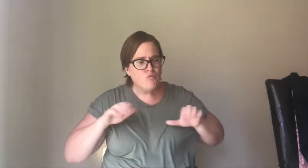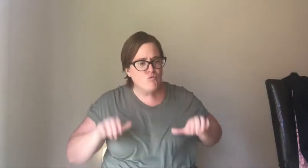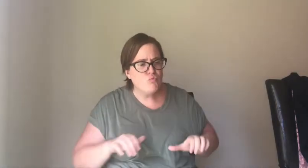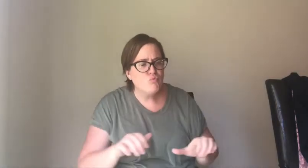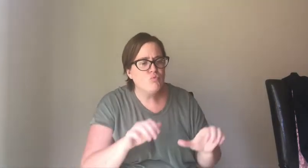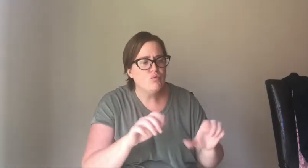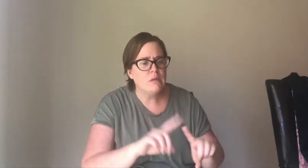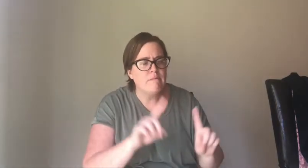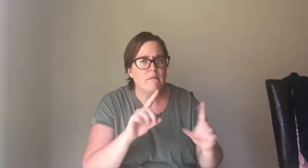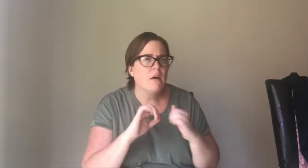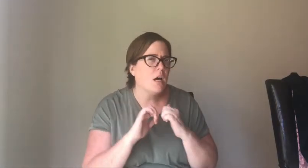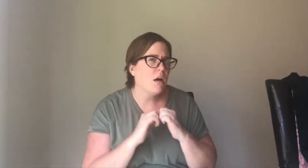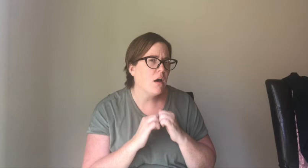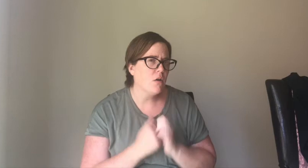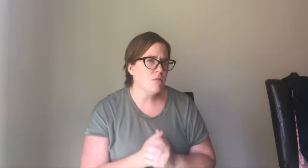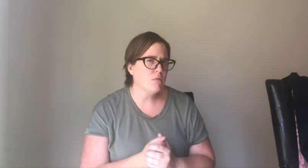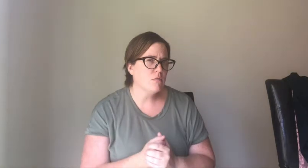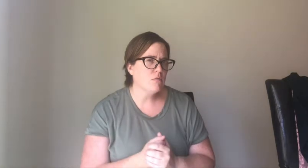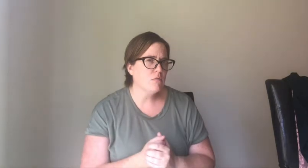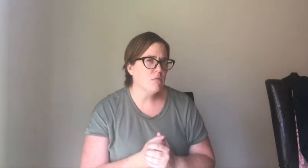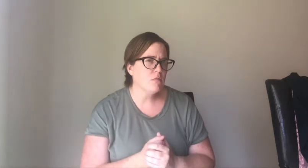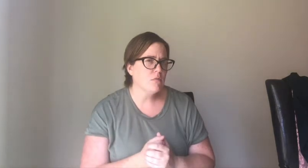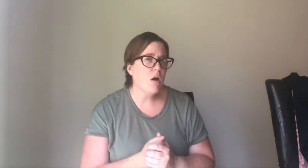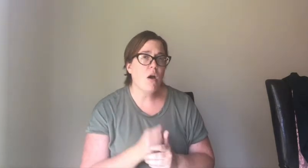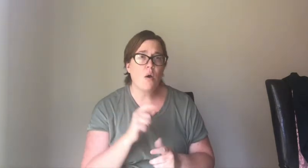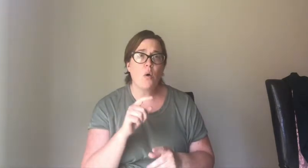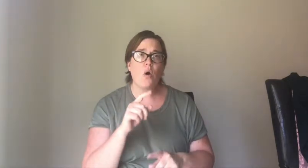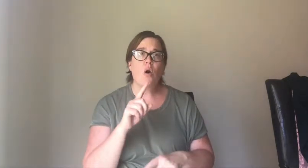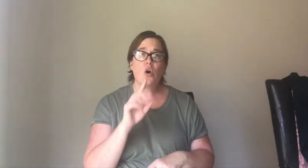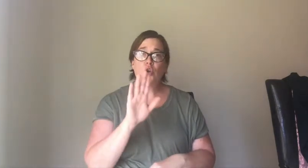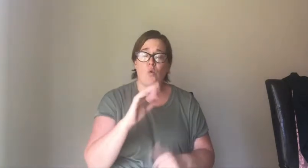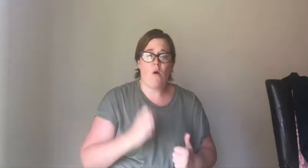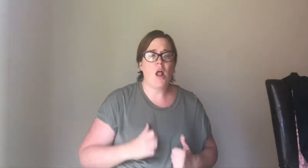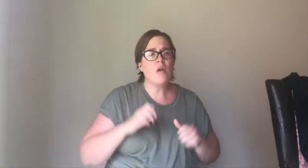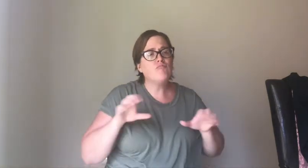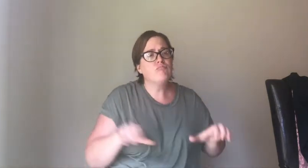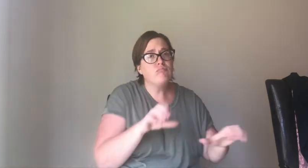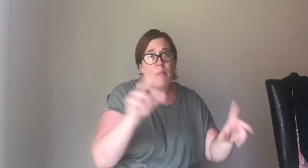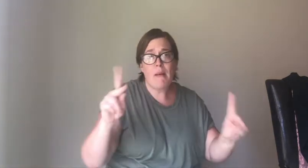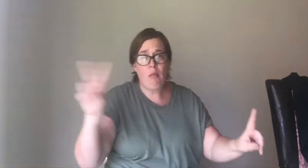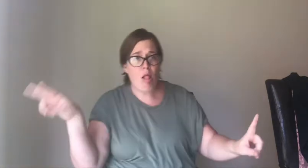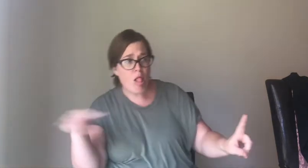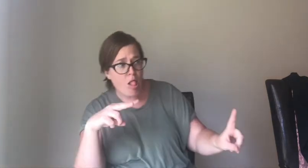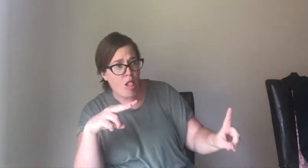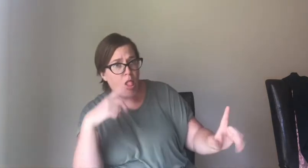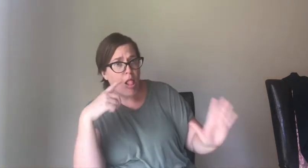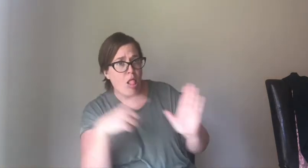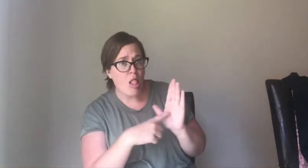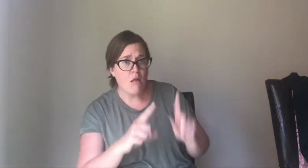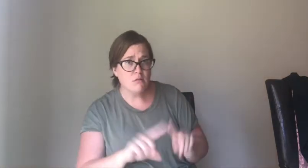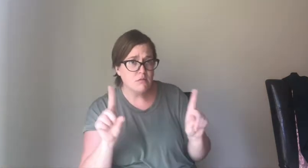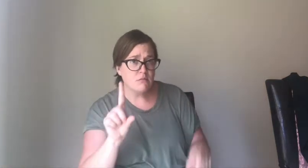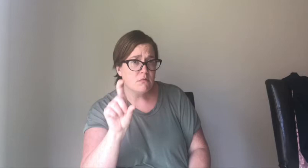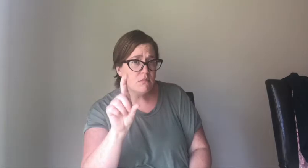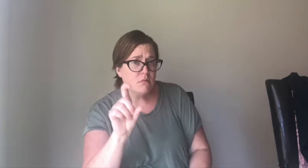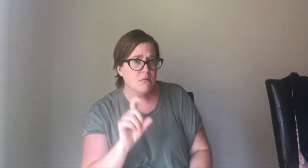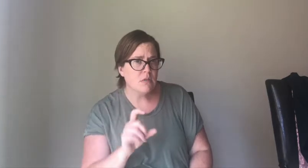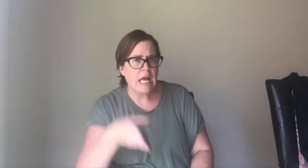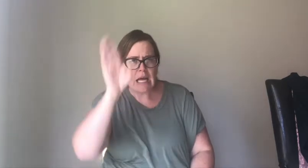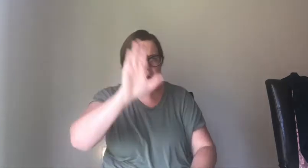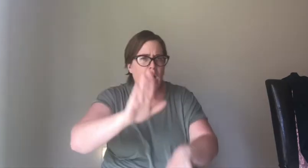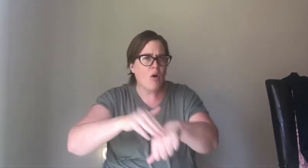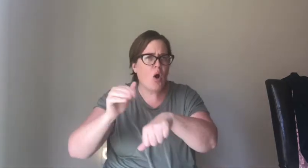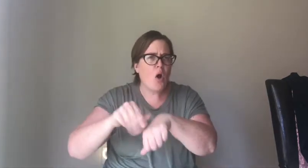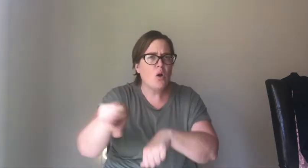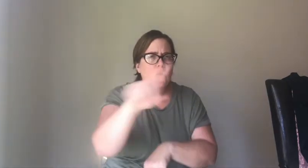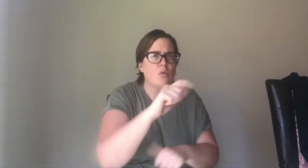weird. There are moments where I'm just going to seem weird. So the question is, how has God called you to